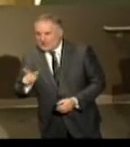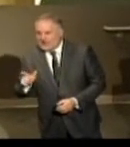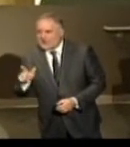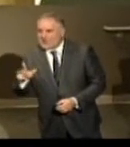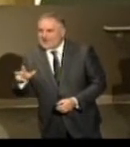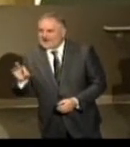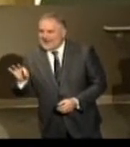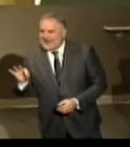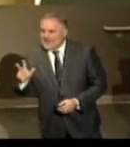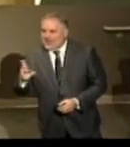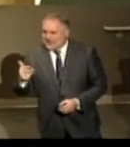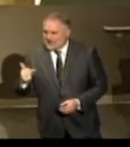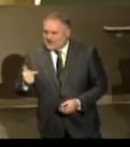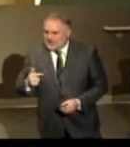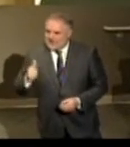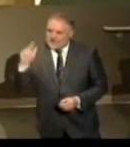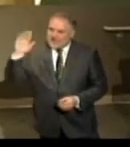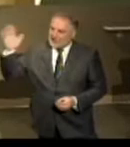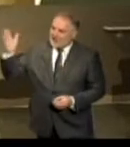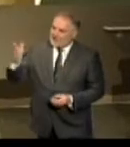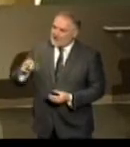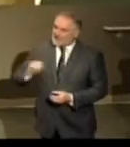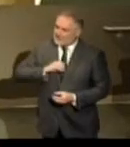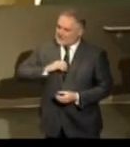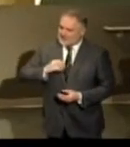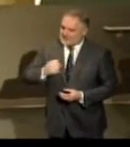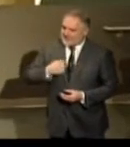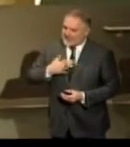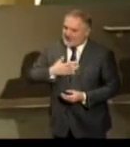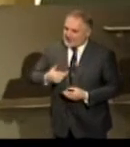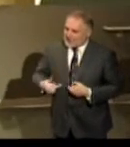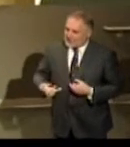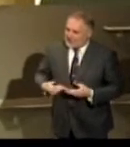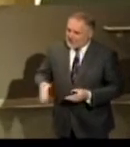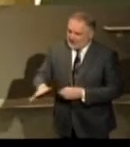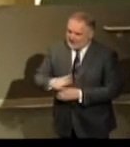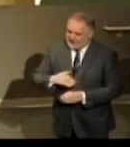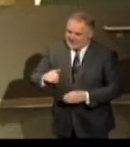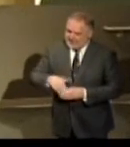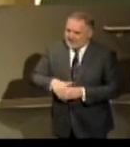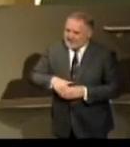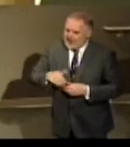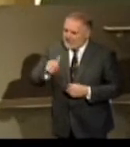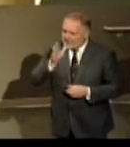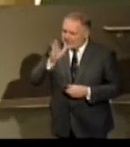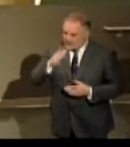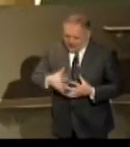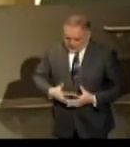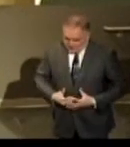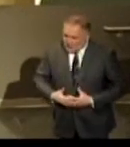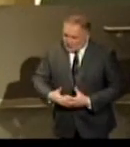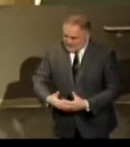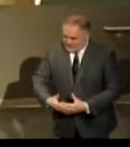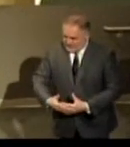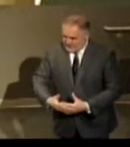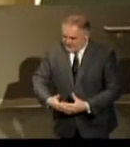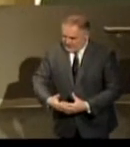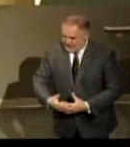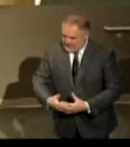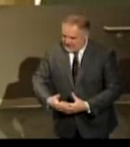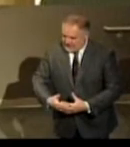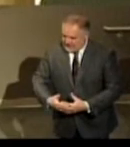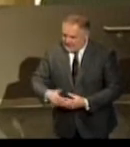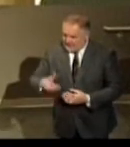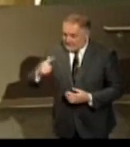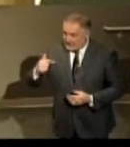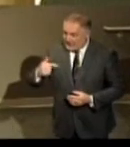Psalm 139:13. For thou hast possessed me, my reins. Thou hast covered me in my mother's womb.